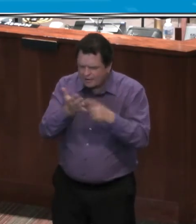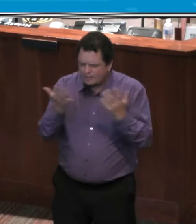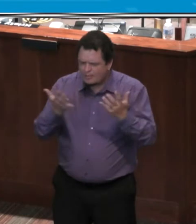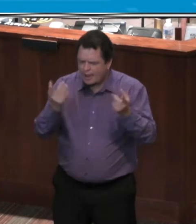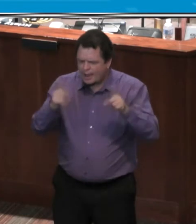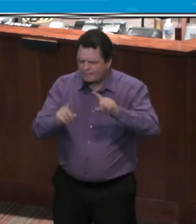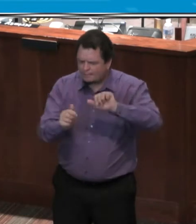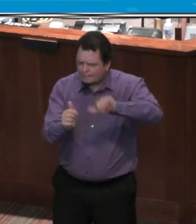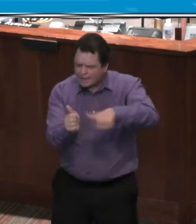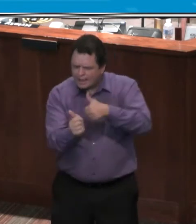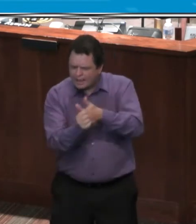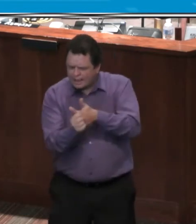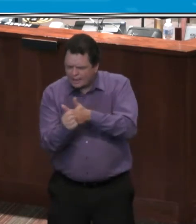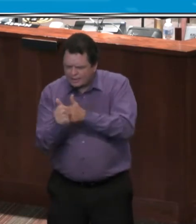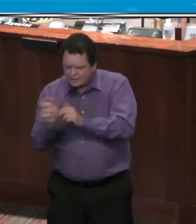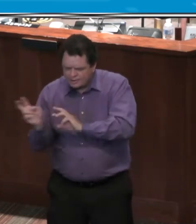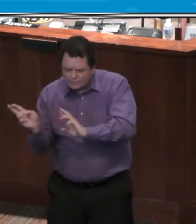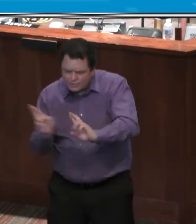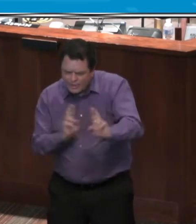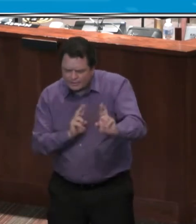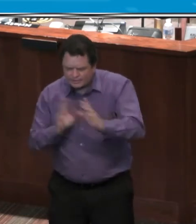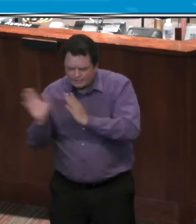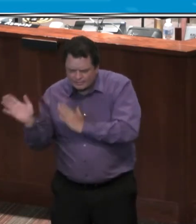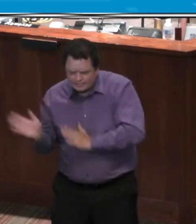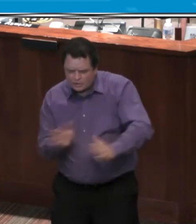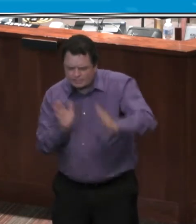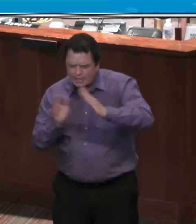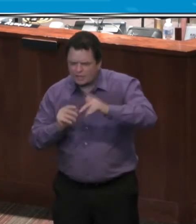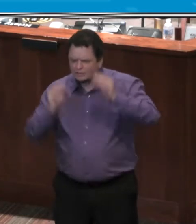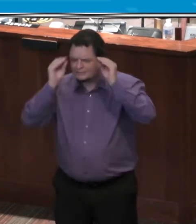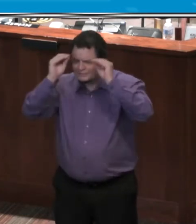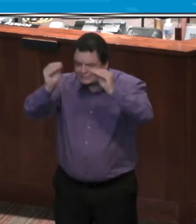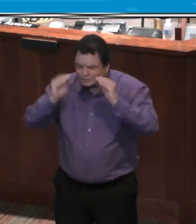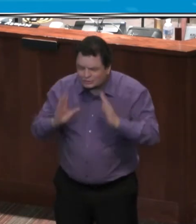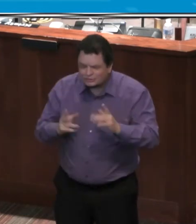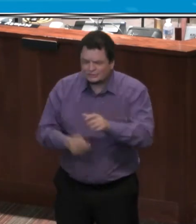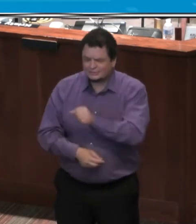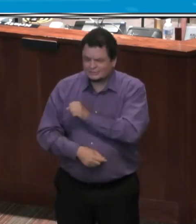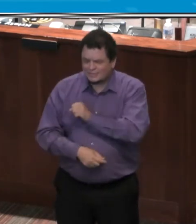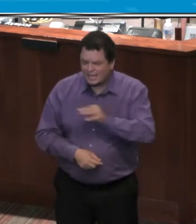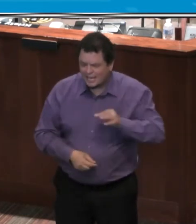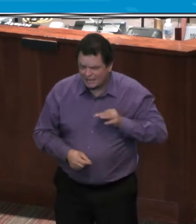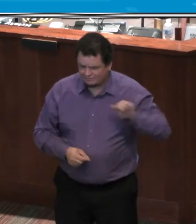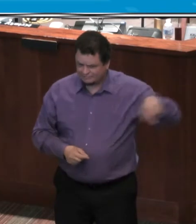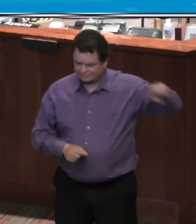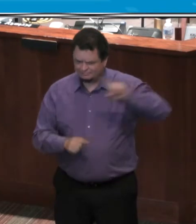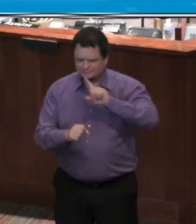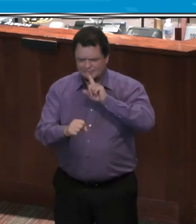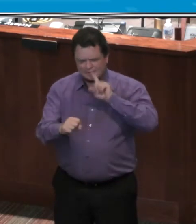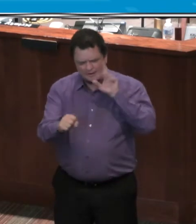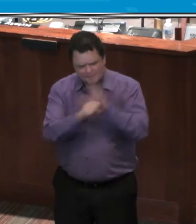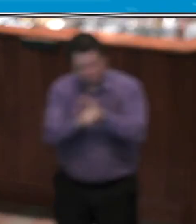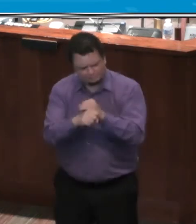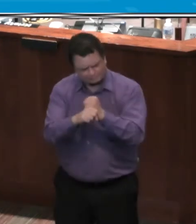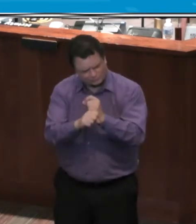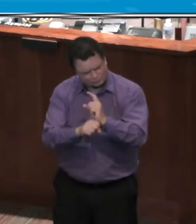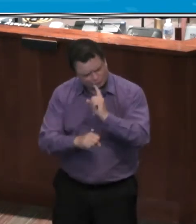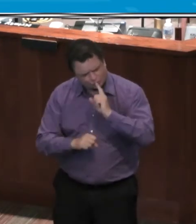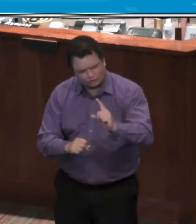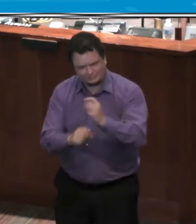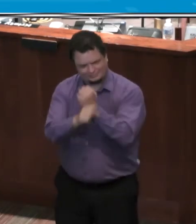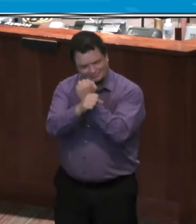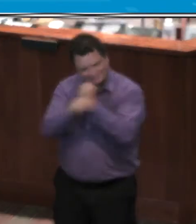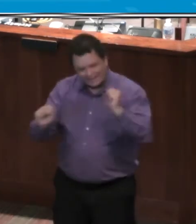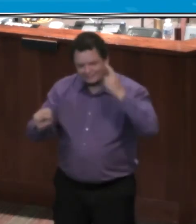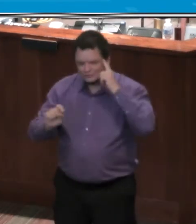put in place to ensure the safety of all the staff in the school, as well as the safety and well-being of the